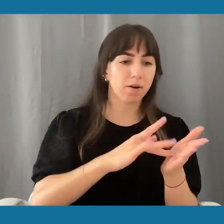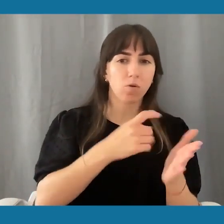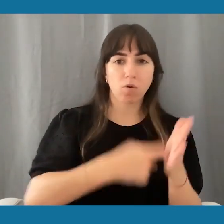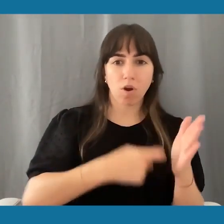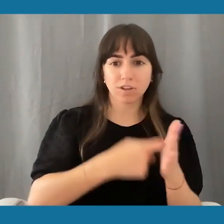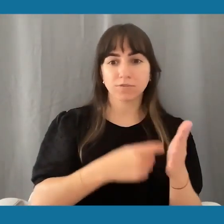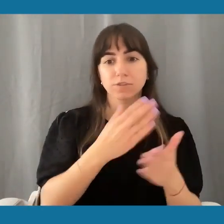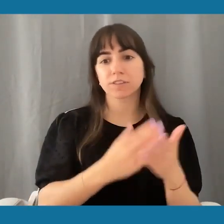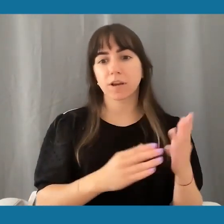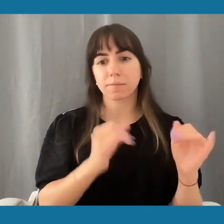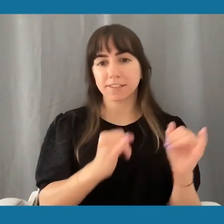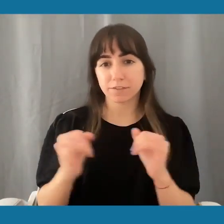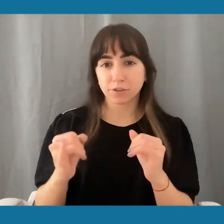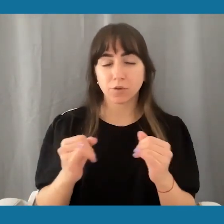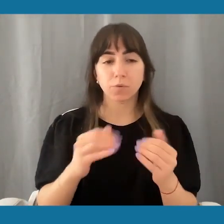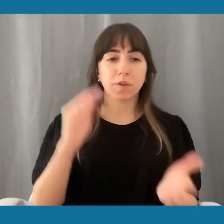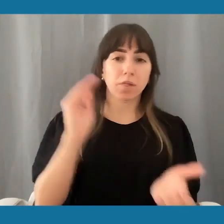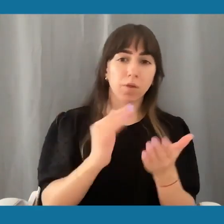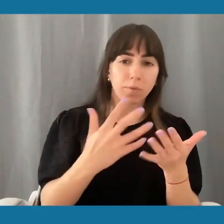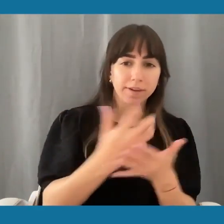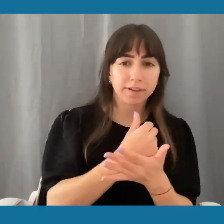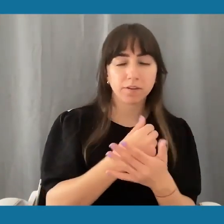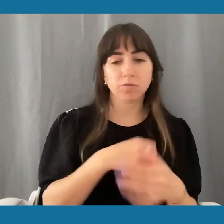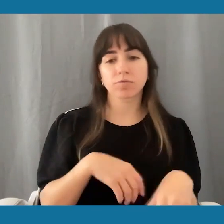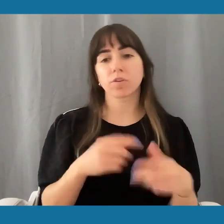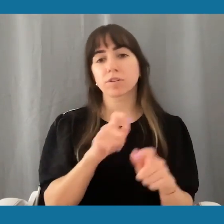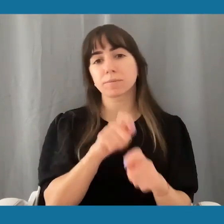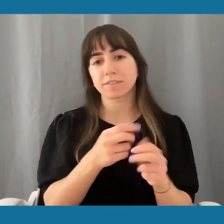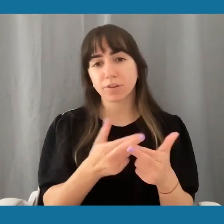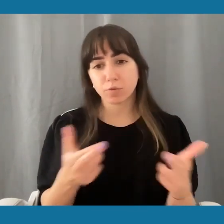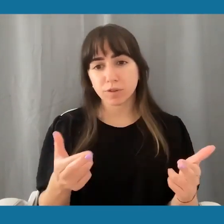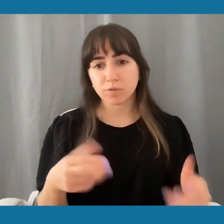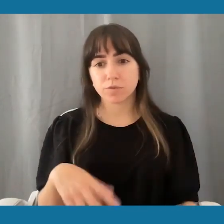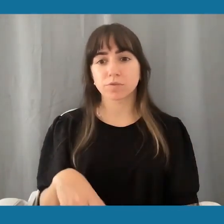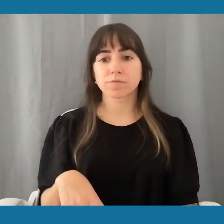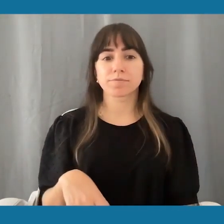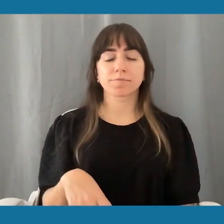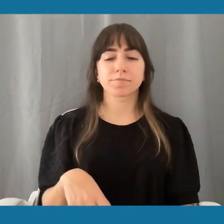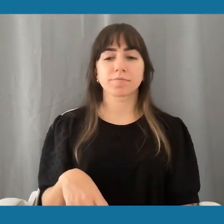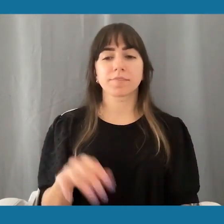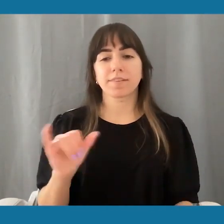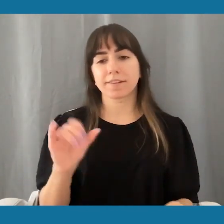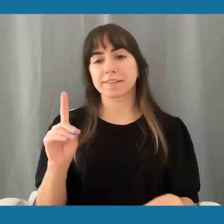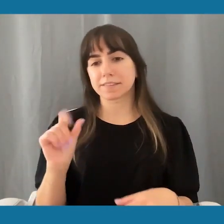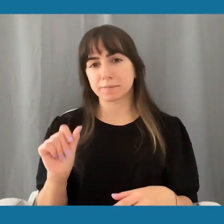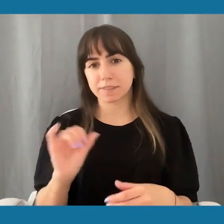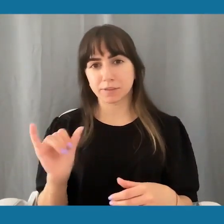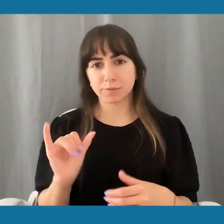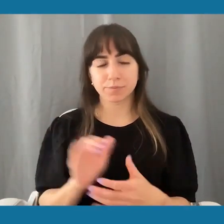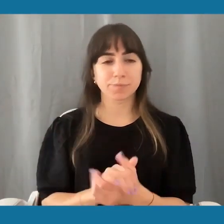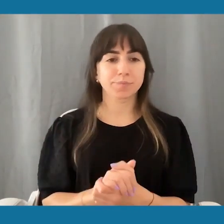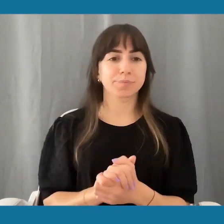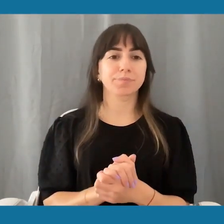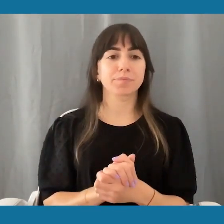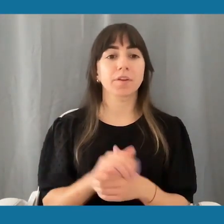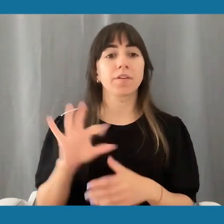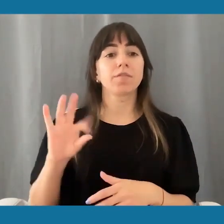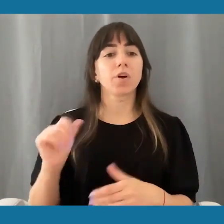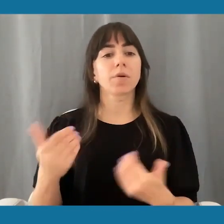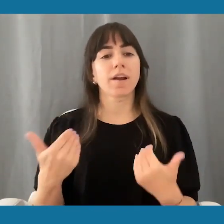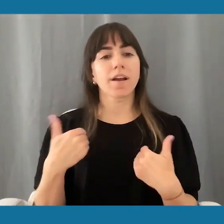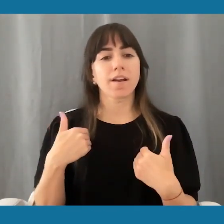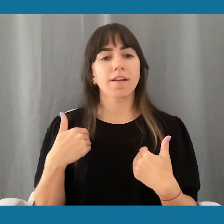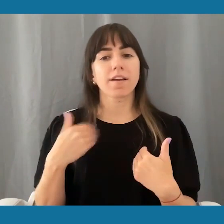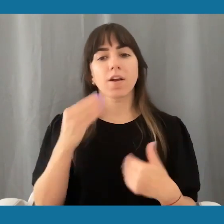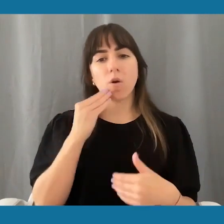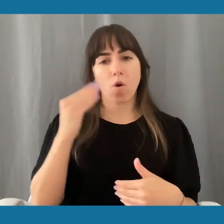resources, or significant hindrances, such as disabilities. Florida has what we call home and community-based waivers. One of the most popular